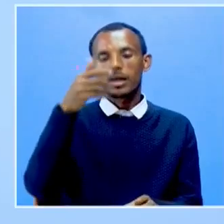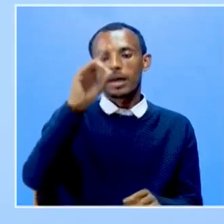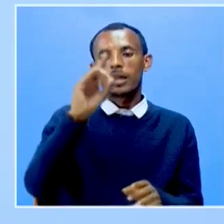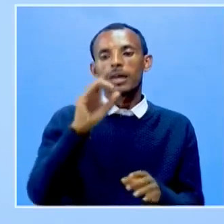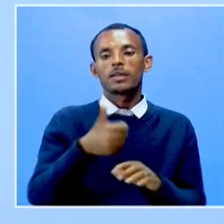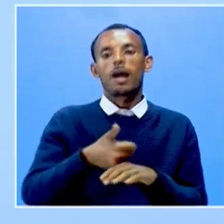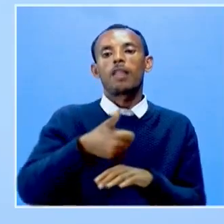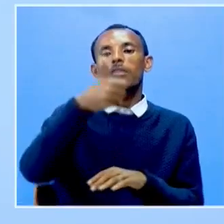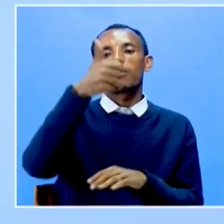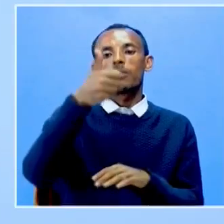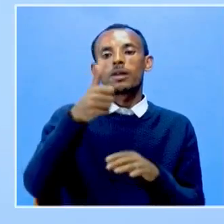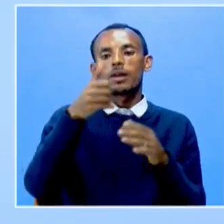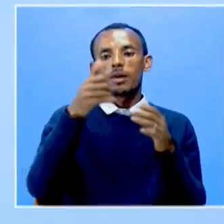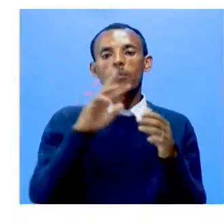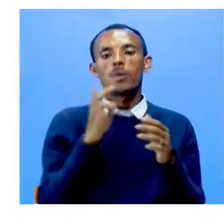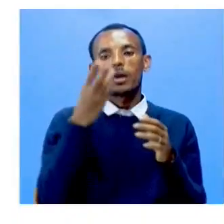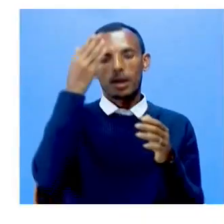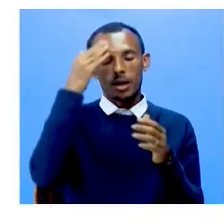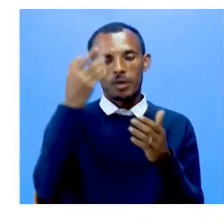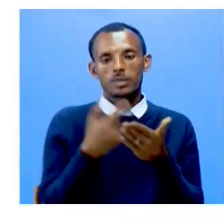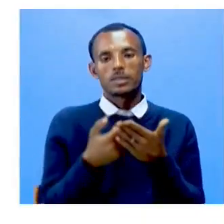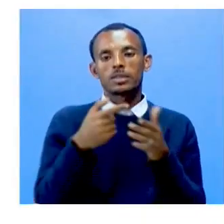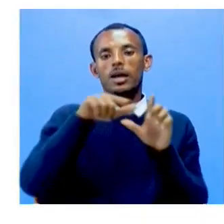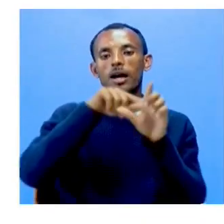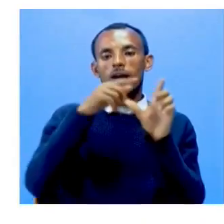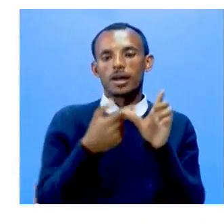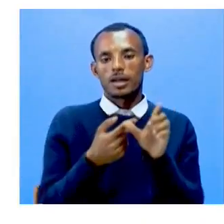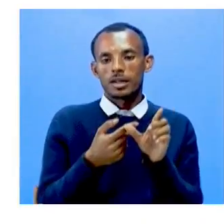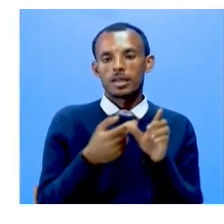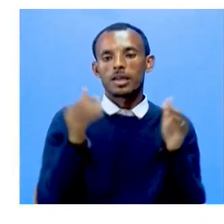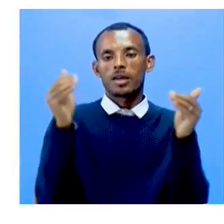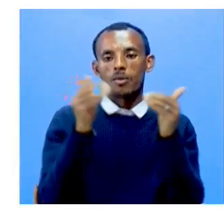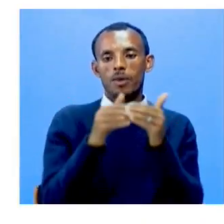altitude. So we know this angle is congruent with this one.